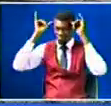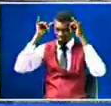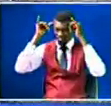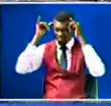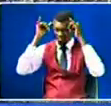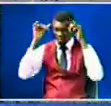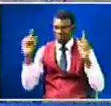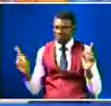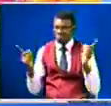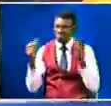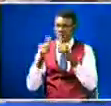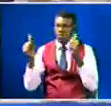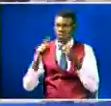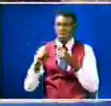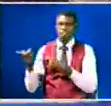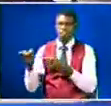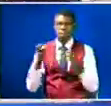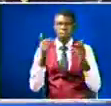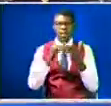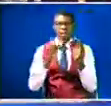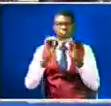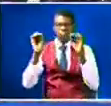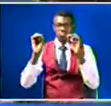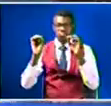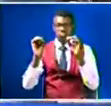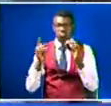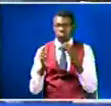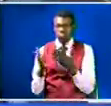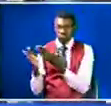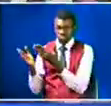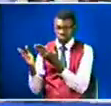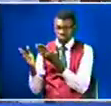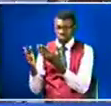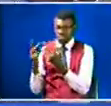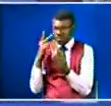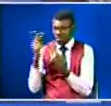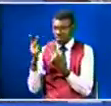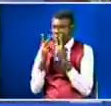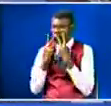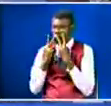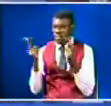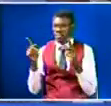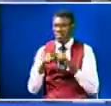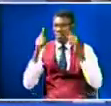the same with guns. Chisol sees it as a bridge of peace and prosperity.